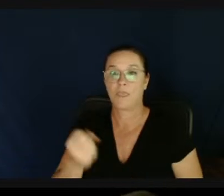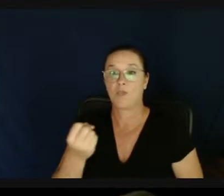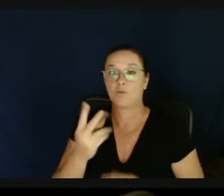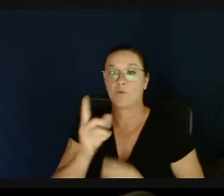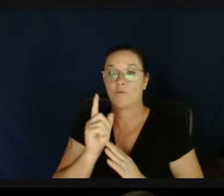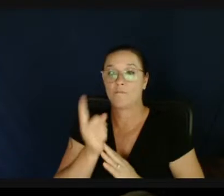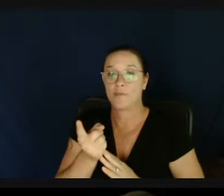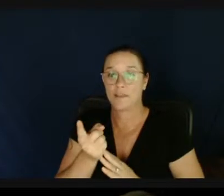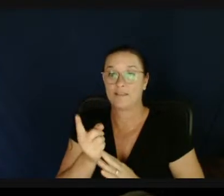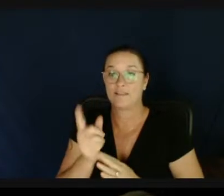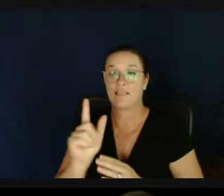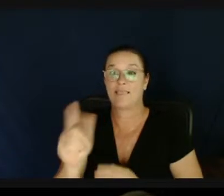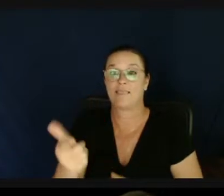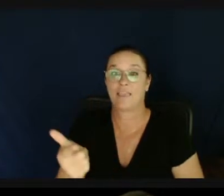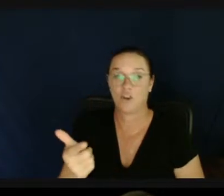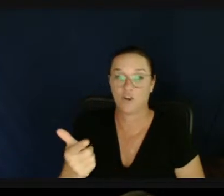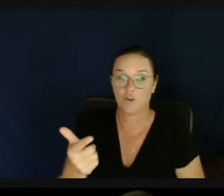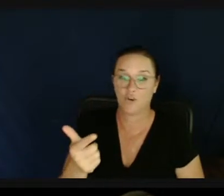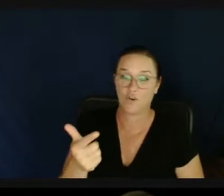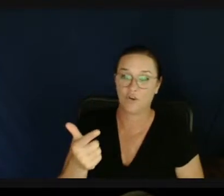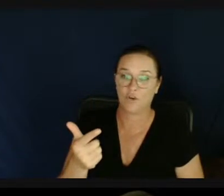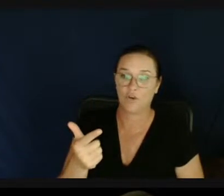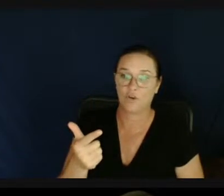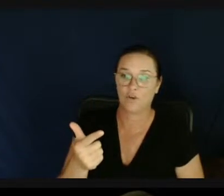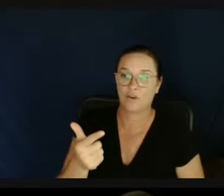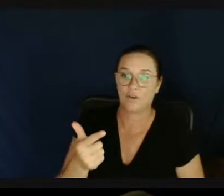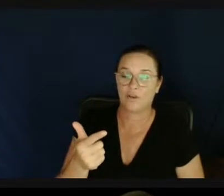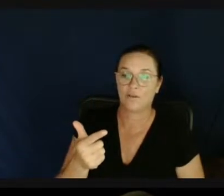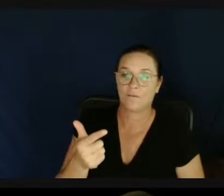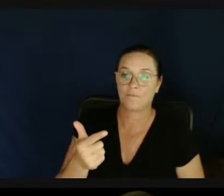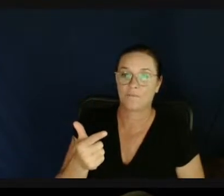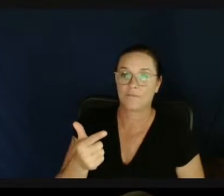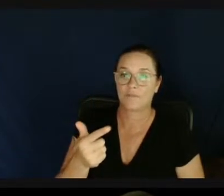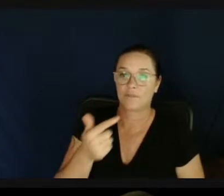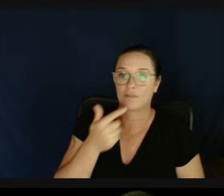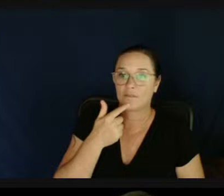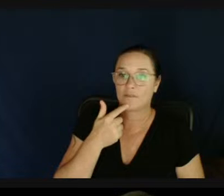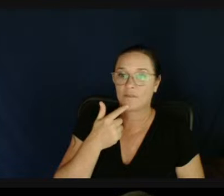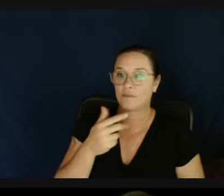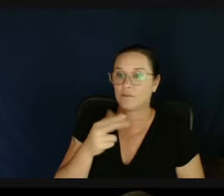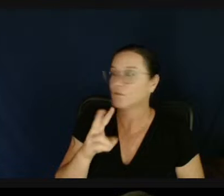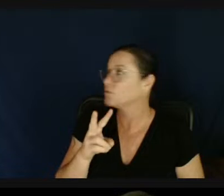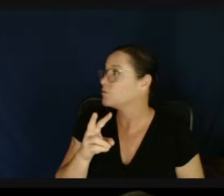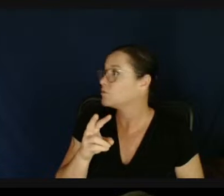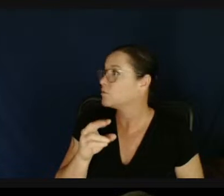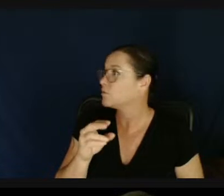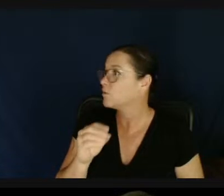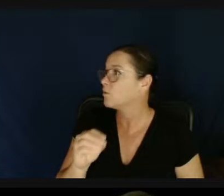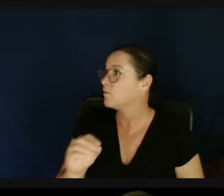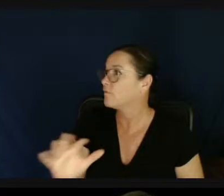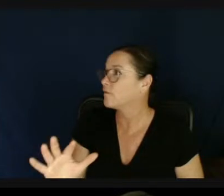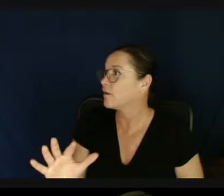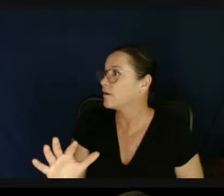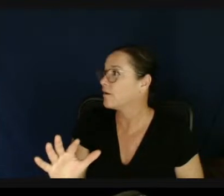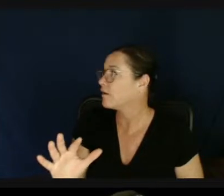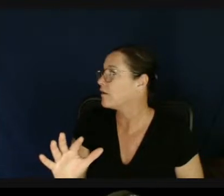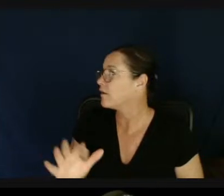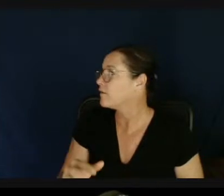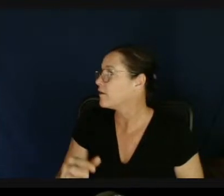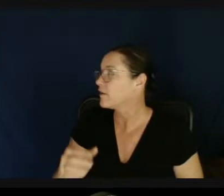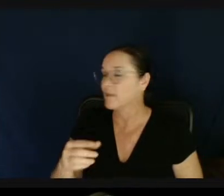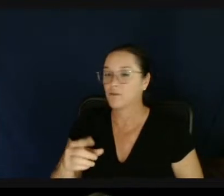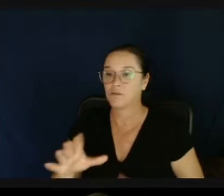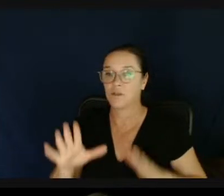minutes later, so that will make it 2:05 p.m., this culminated in an awesome